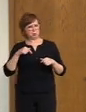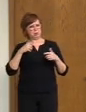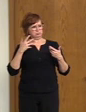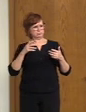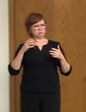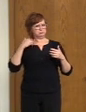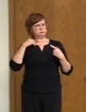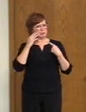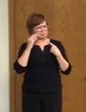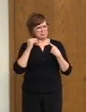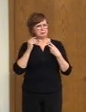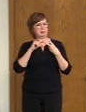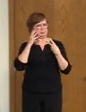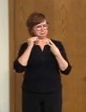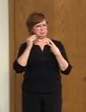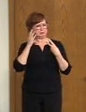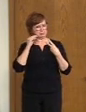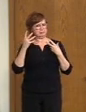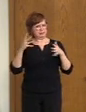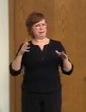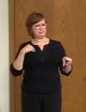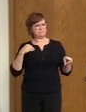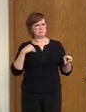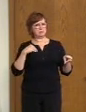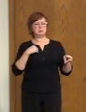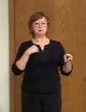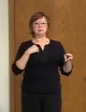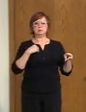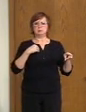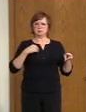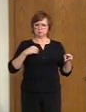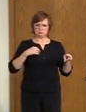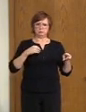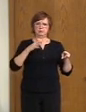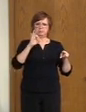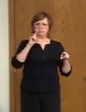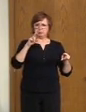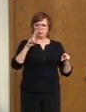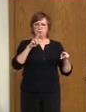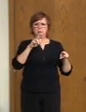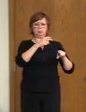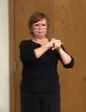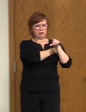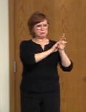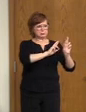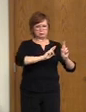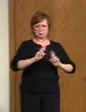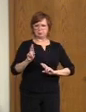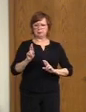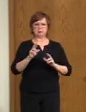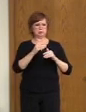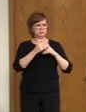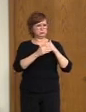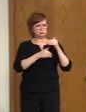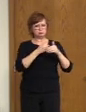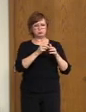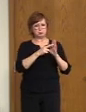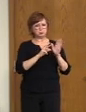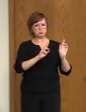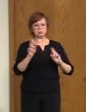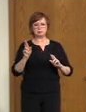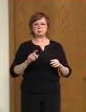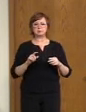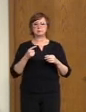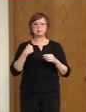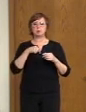use that infrastructure as the backbone as well to start our COVID vaccination program. Our vaccination